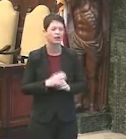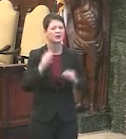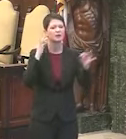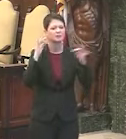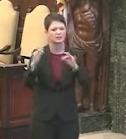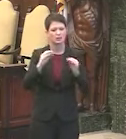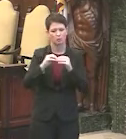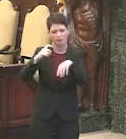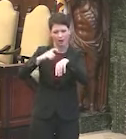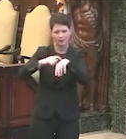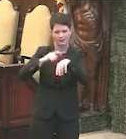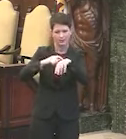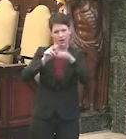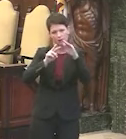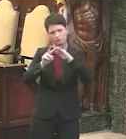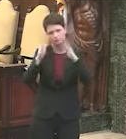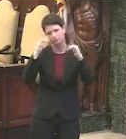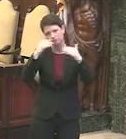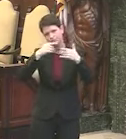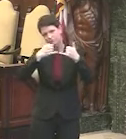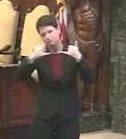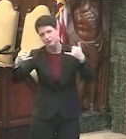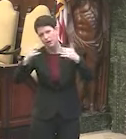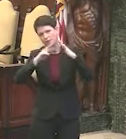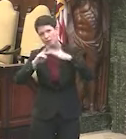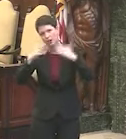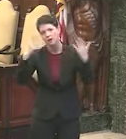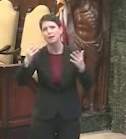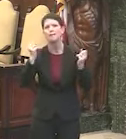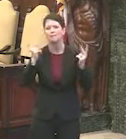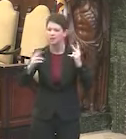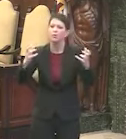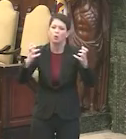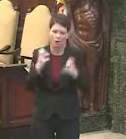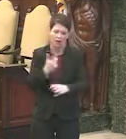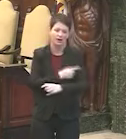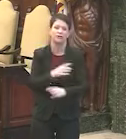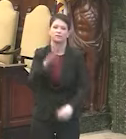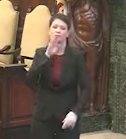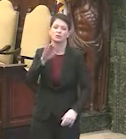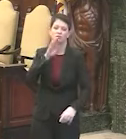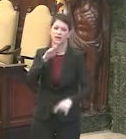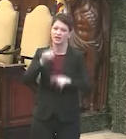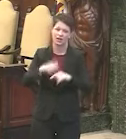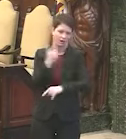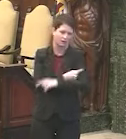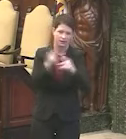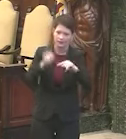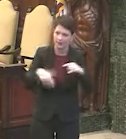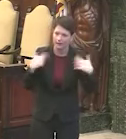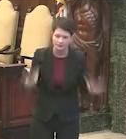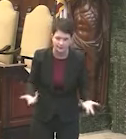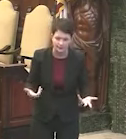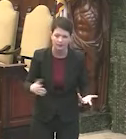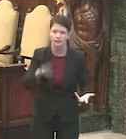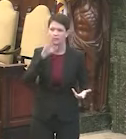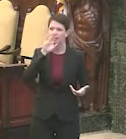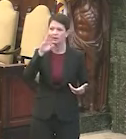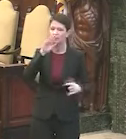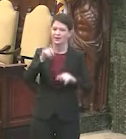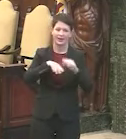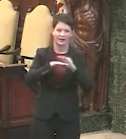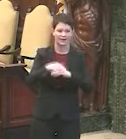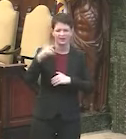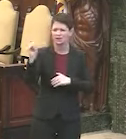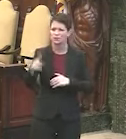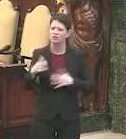me talk a little bit about the timeline here. You know, we know that many people in Philadelphia want this vaccine, and many are frustrated that they can't get it yet. And when they know they can't get it yet,